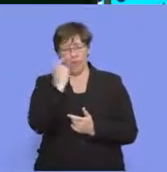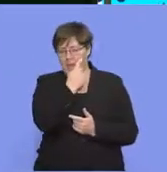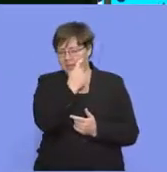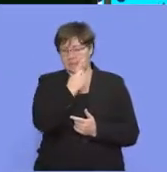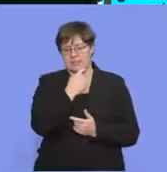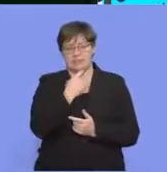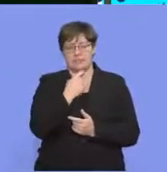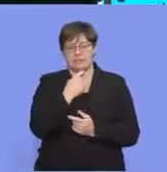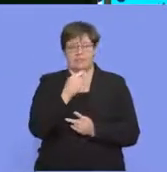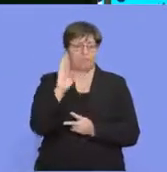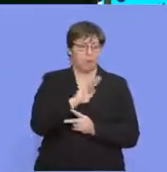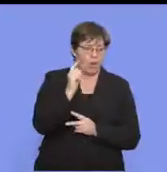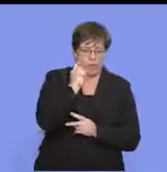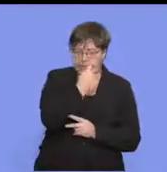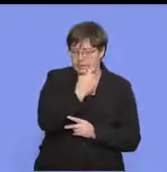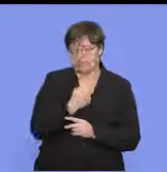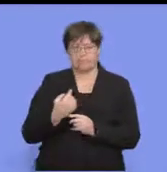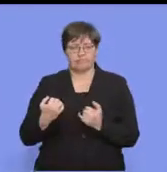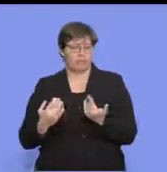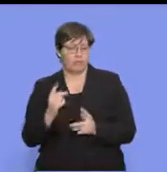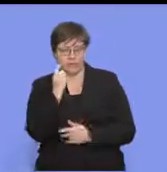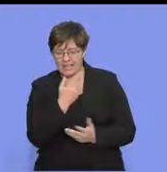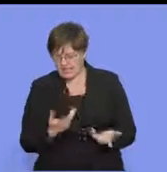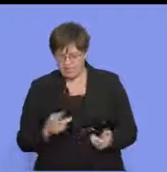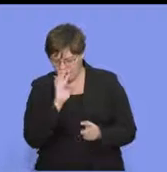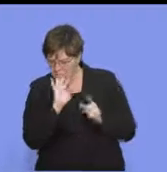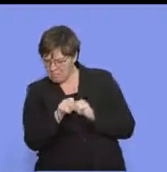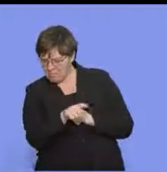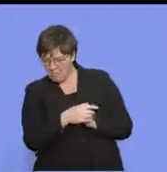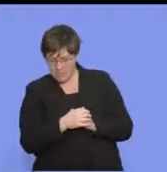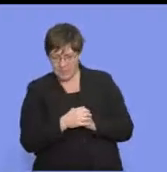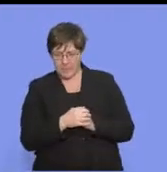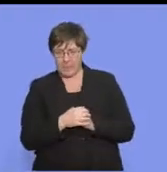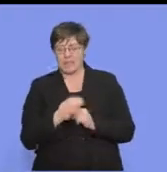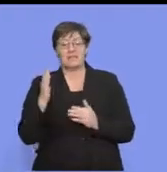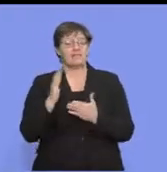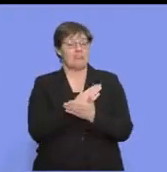So that he noticed that. And then what he noticed is that some